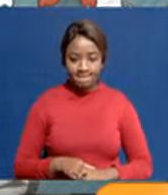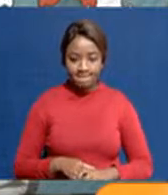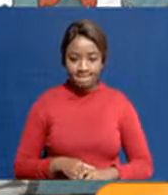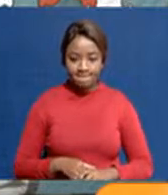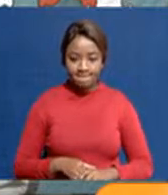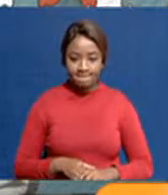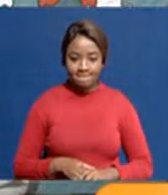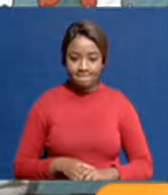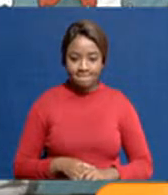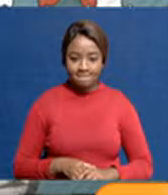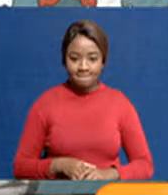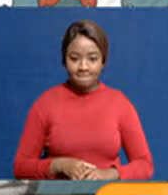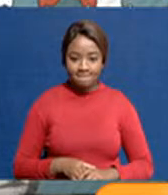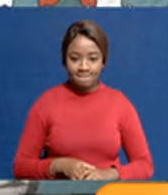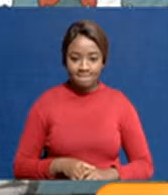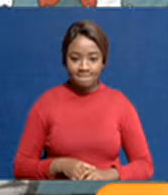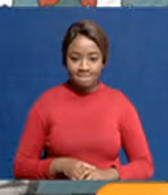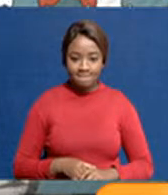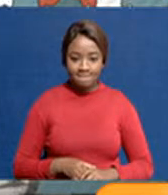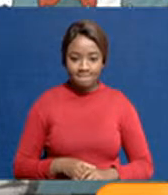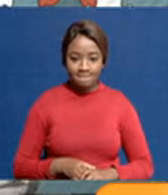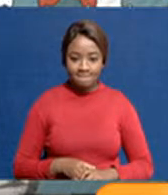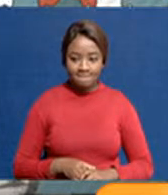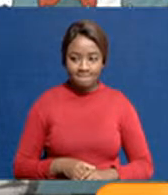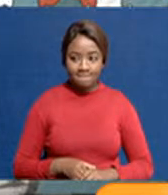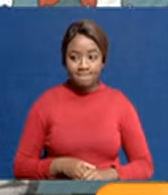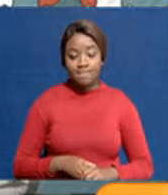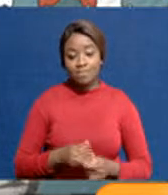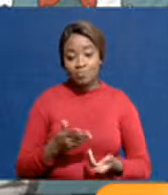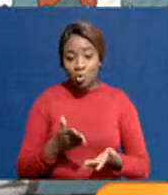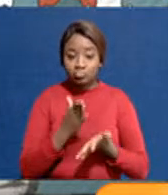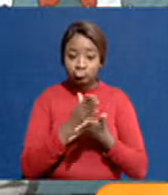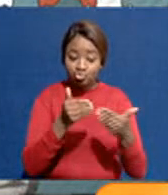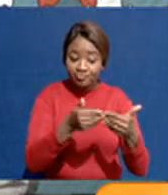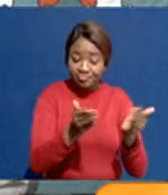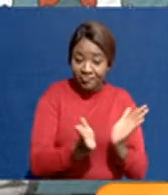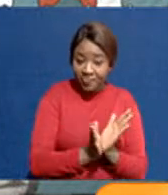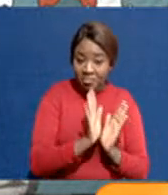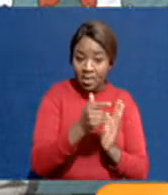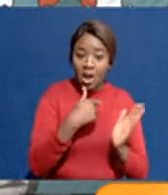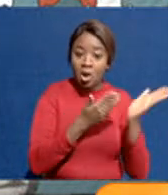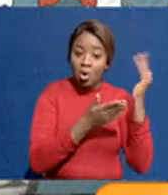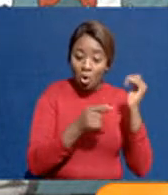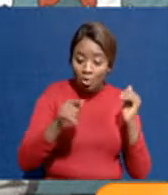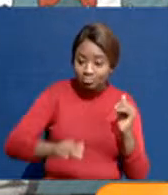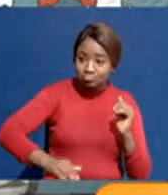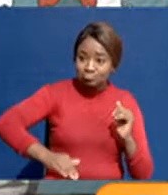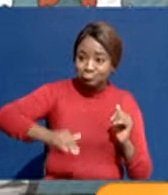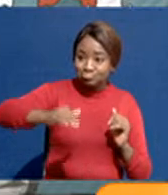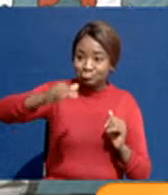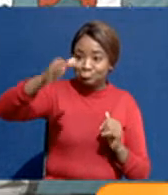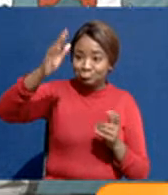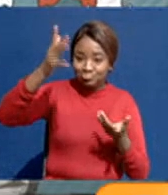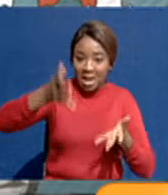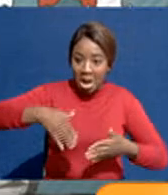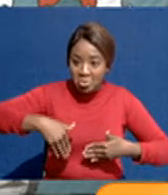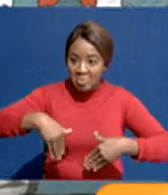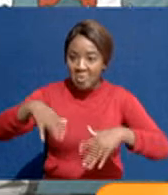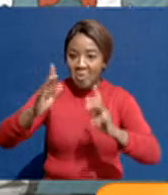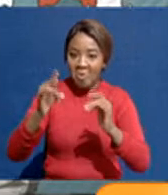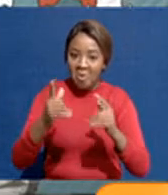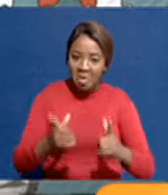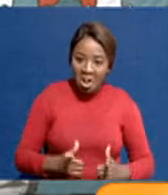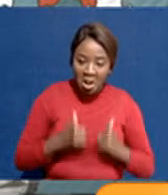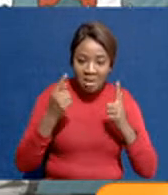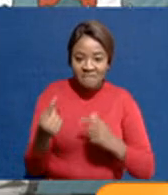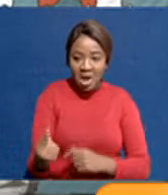education beyond high school. Despite their families' hopes that they will grow to be fully independent and